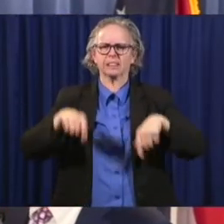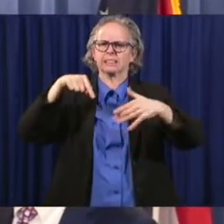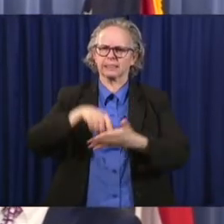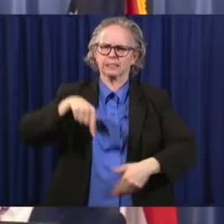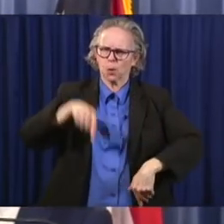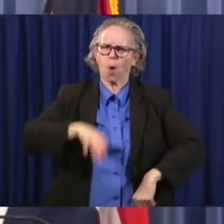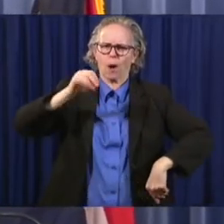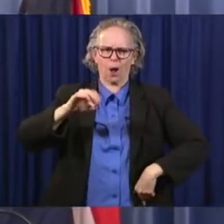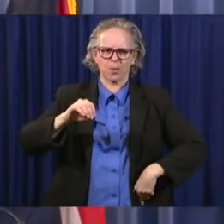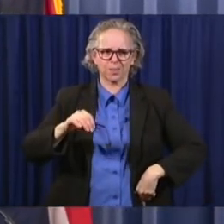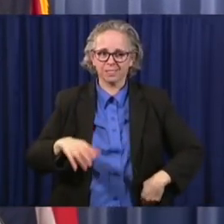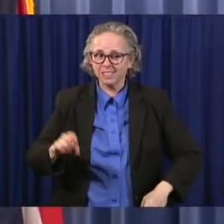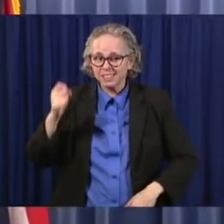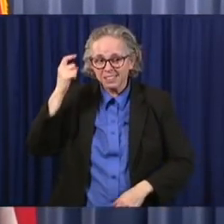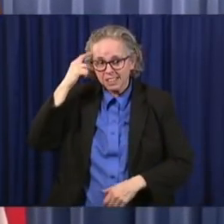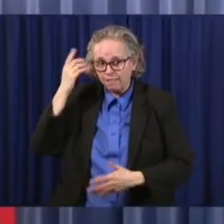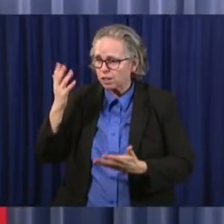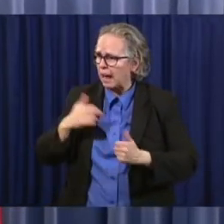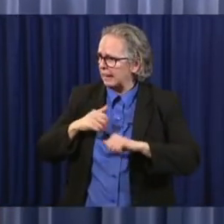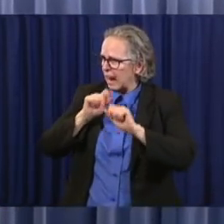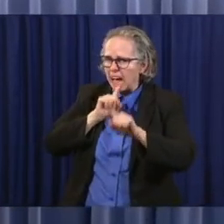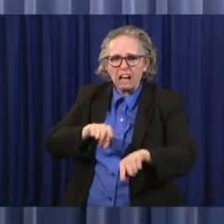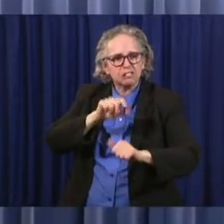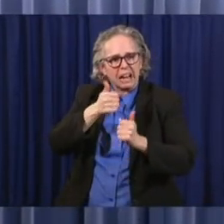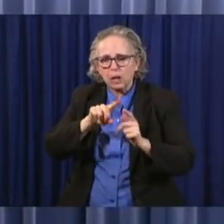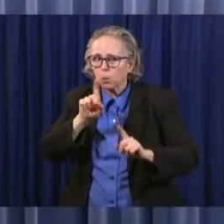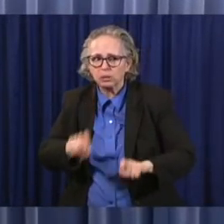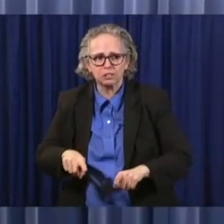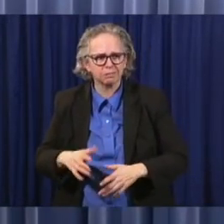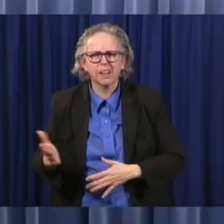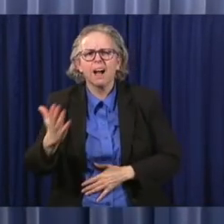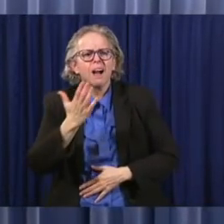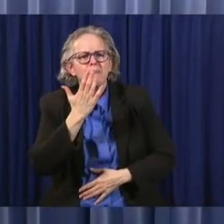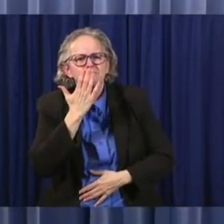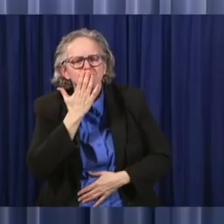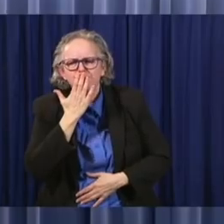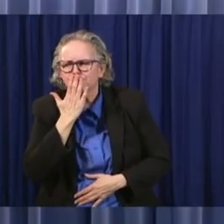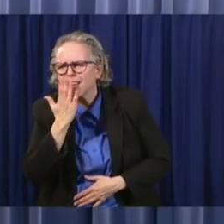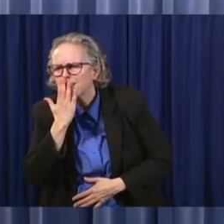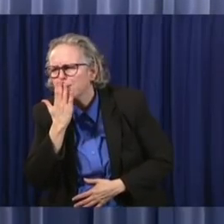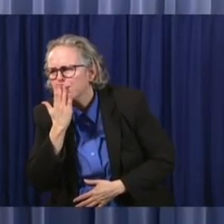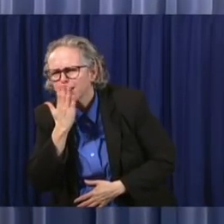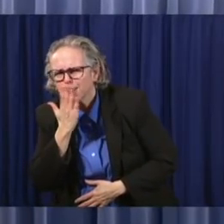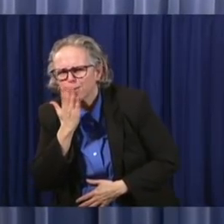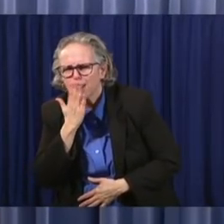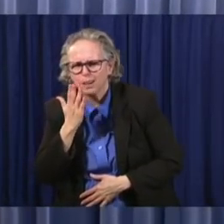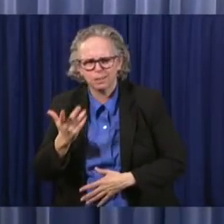might have. Yeah, Trevor, thank you very, very much. Thanks for chairing the group. You had quite a